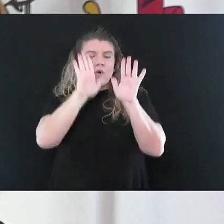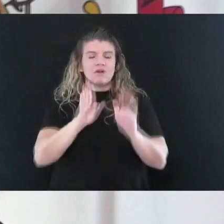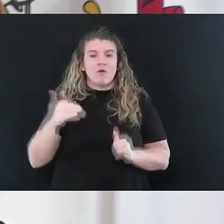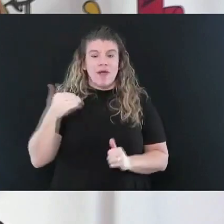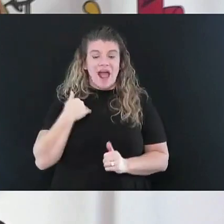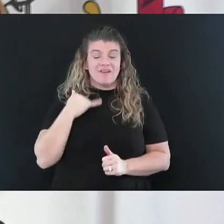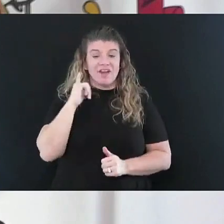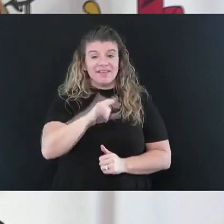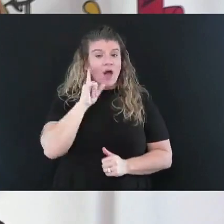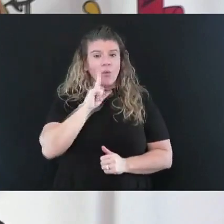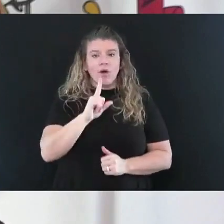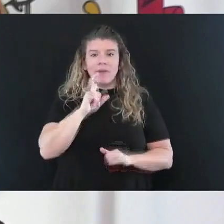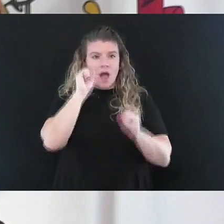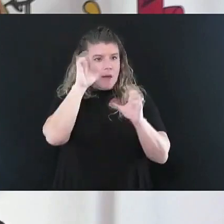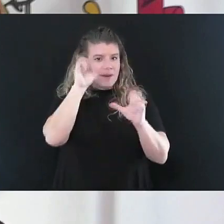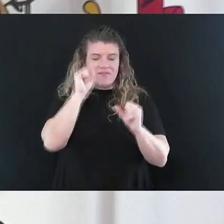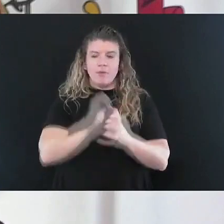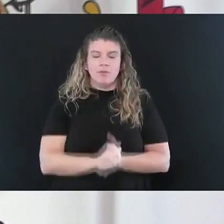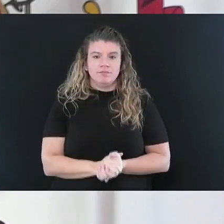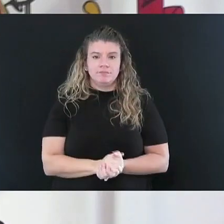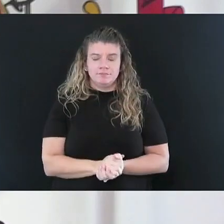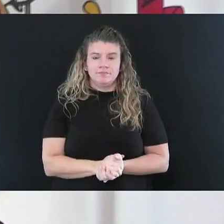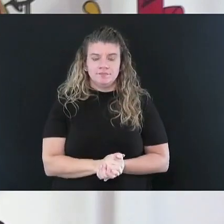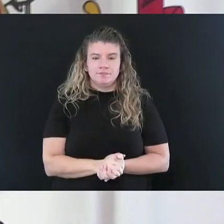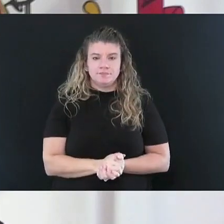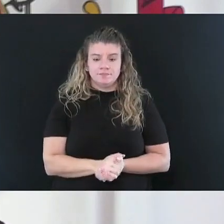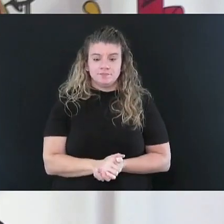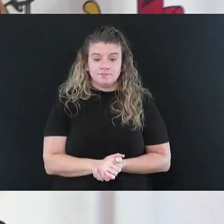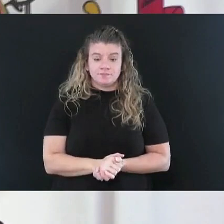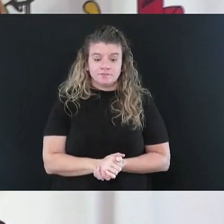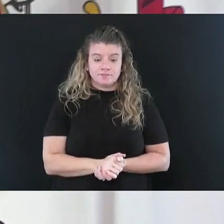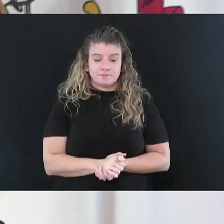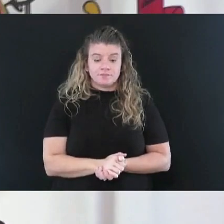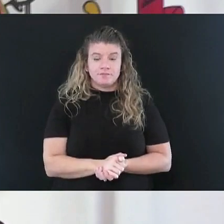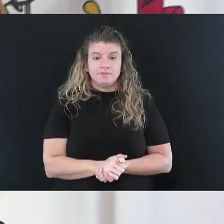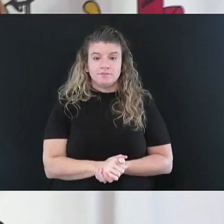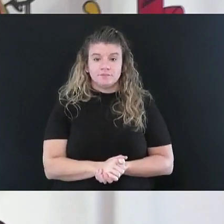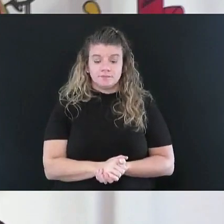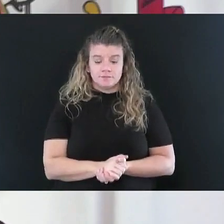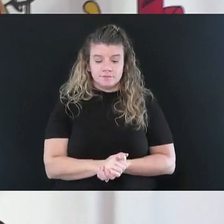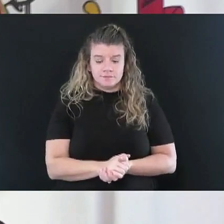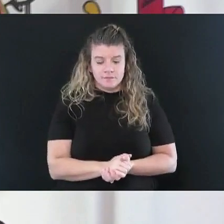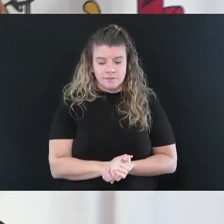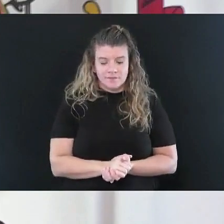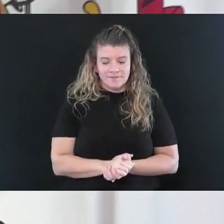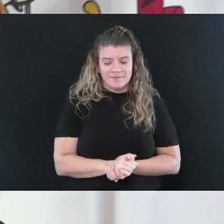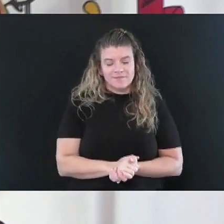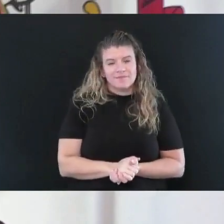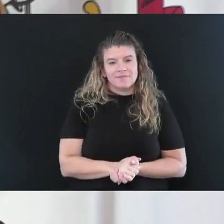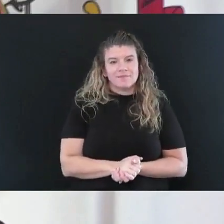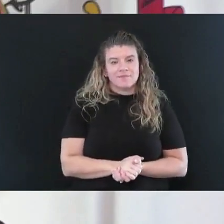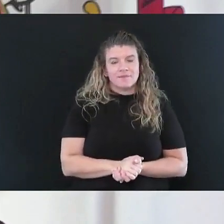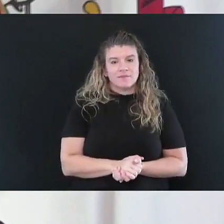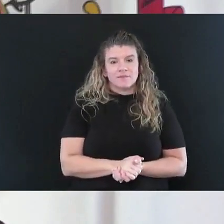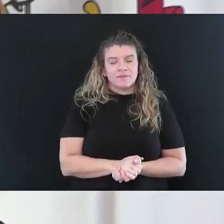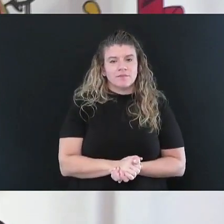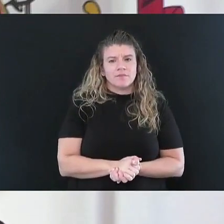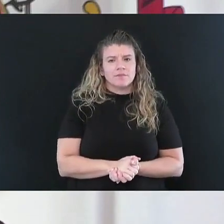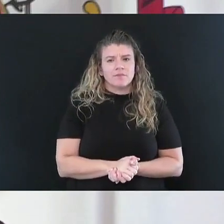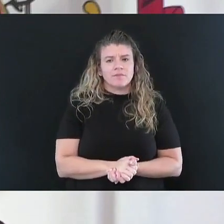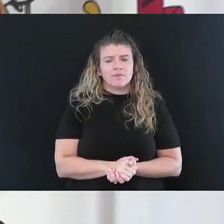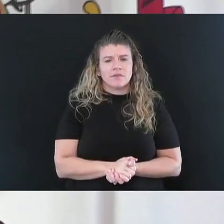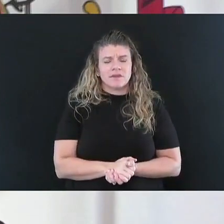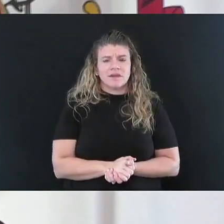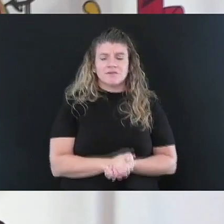be unbelievable. Now, before I leave that, I've got to just say just this. How do we